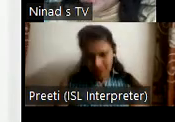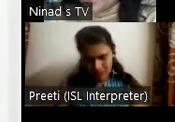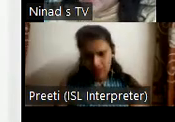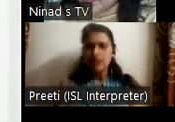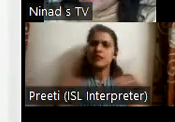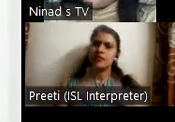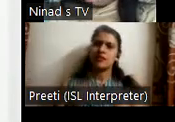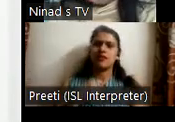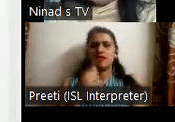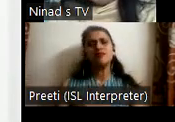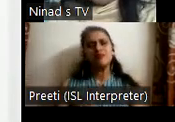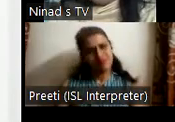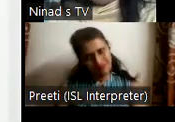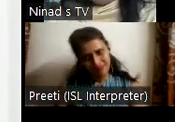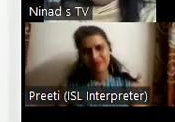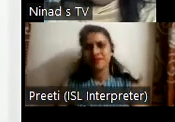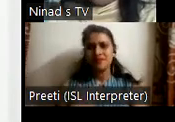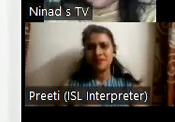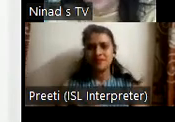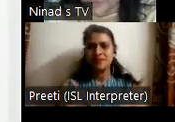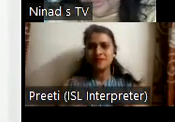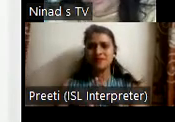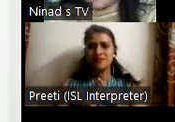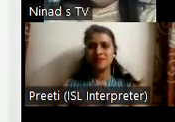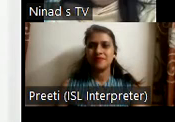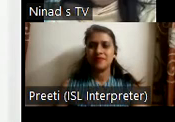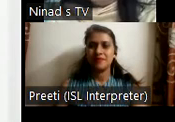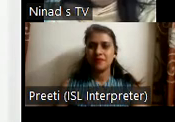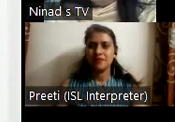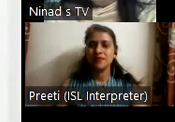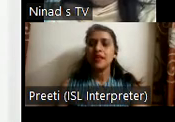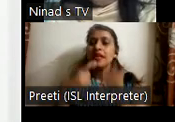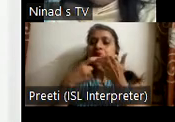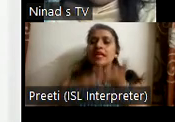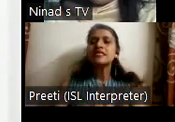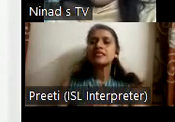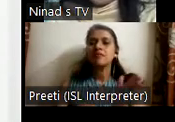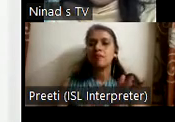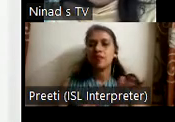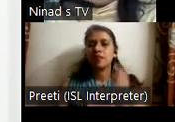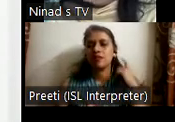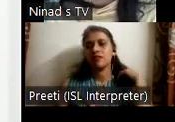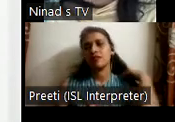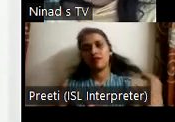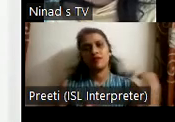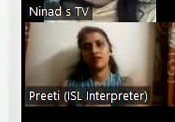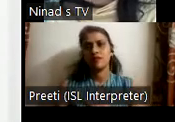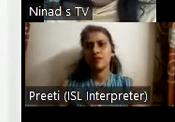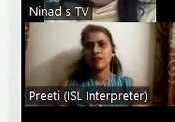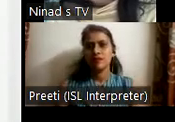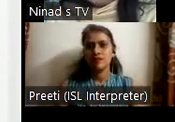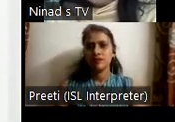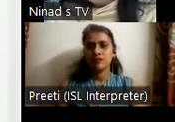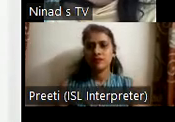bowing my head down, and then to her with this, like, respecting the person. And she said that in